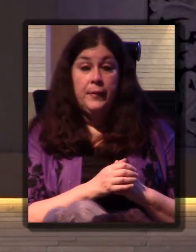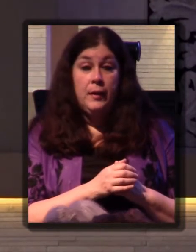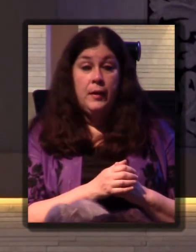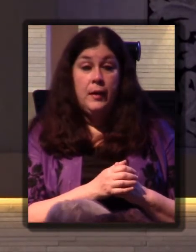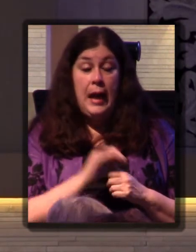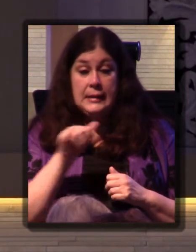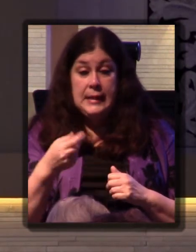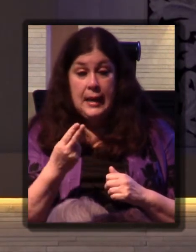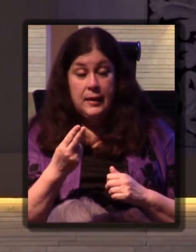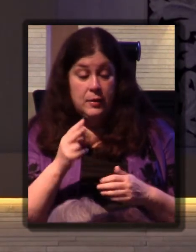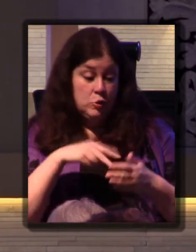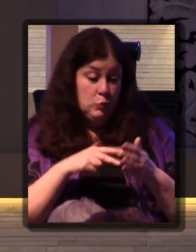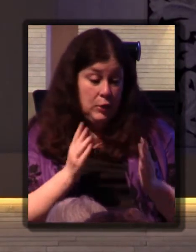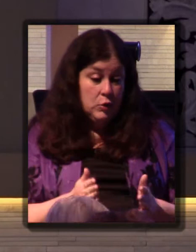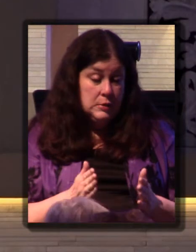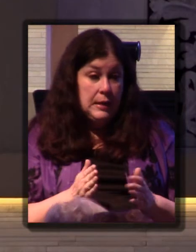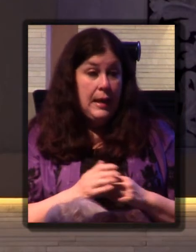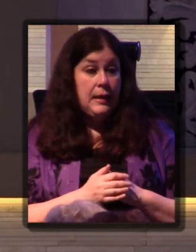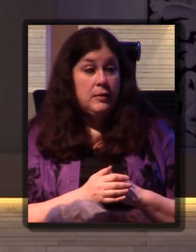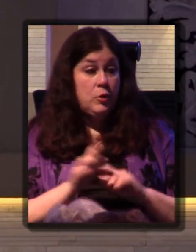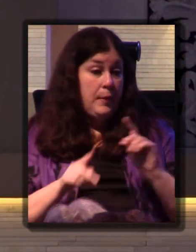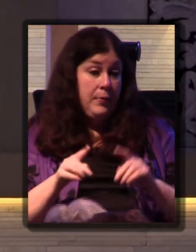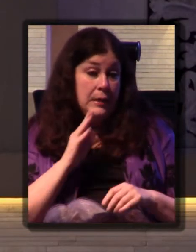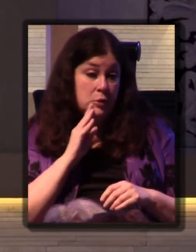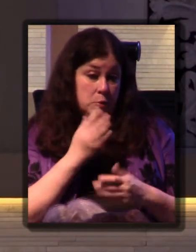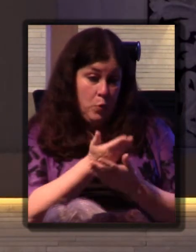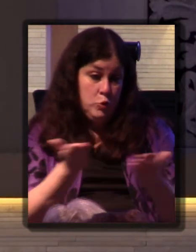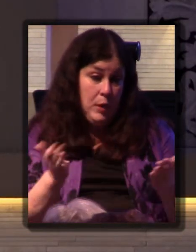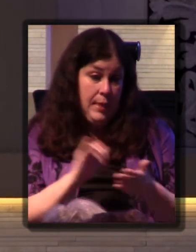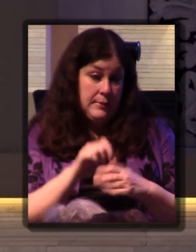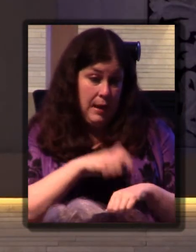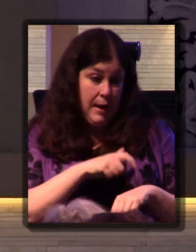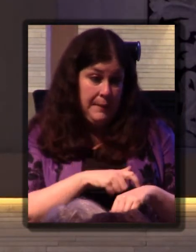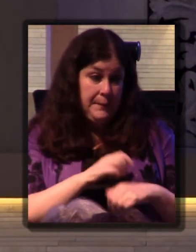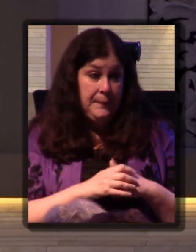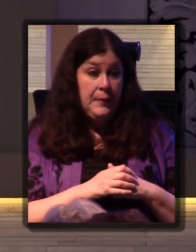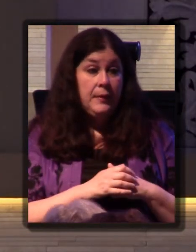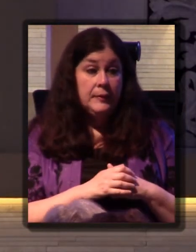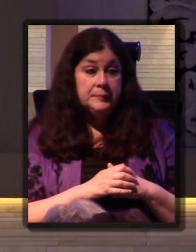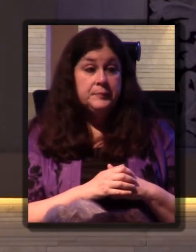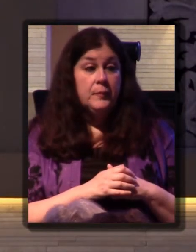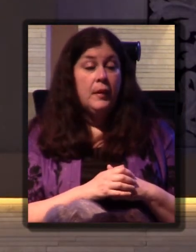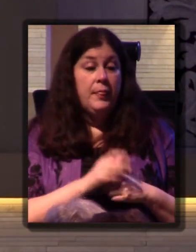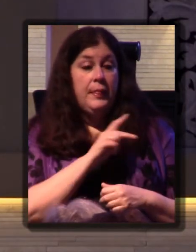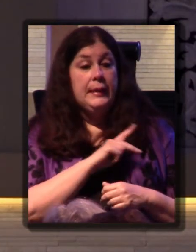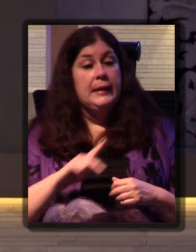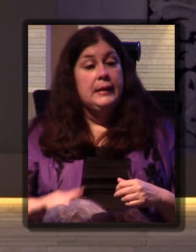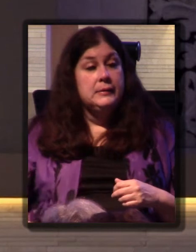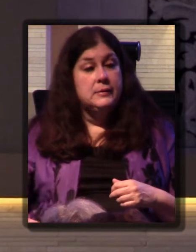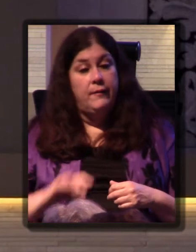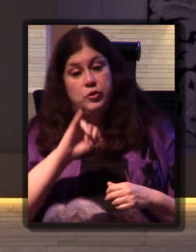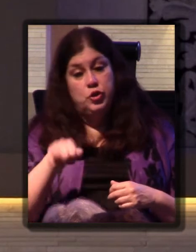to us, Isaiah's readers, and to those he spoke at the time he gave these oracles,